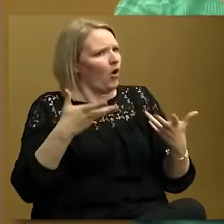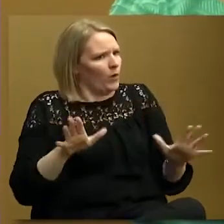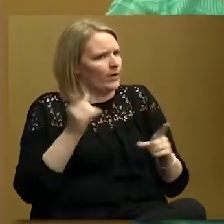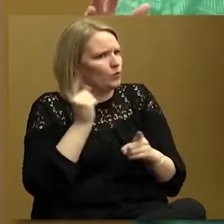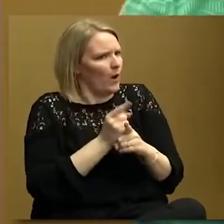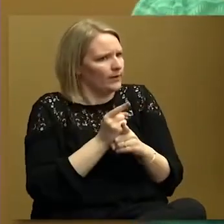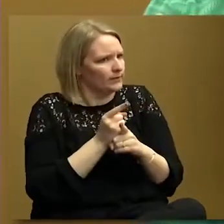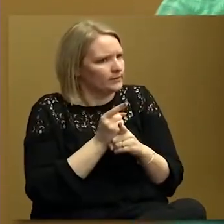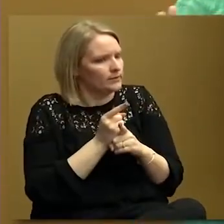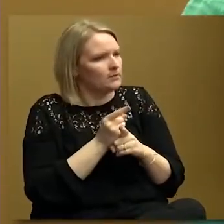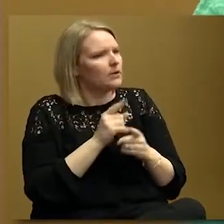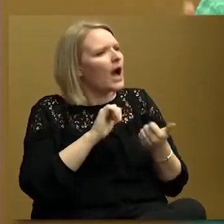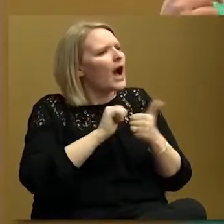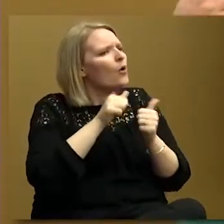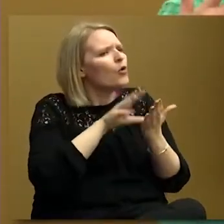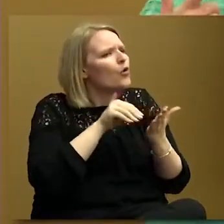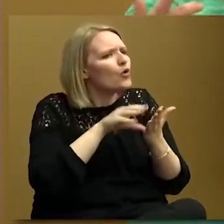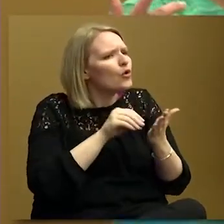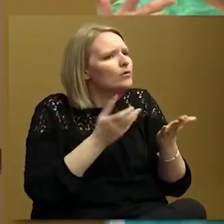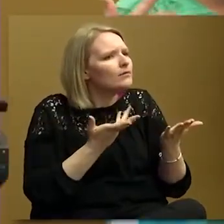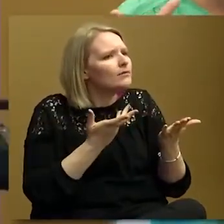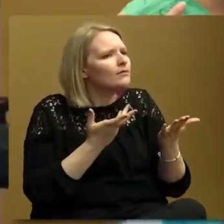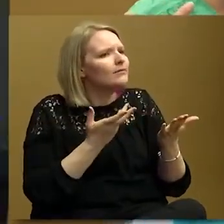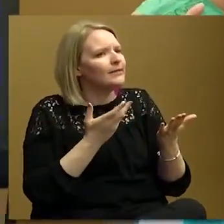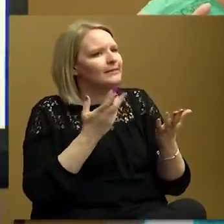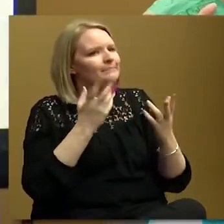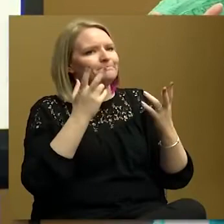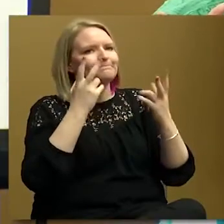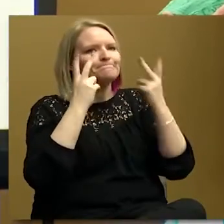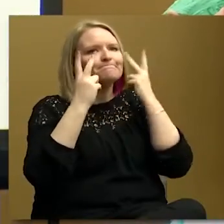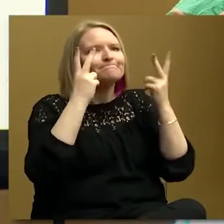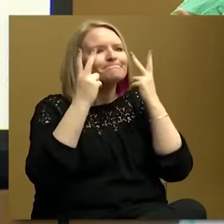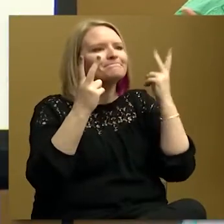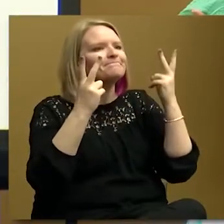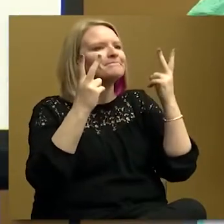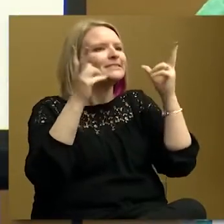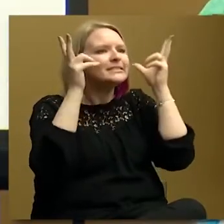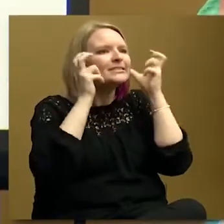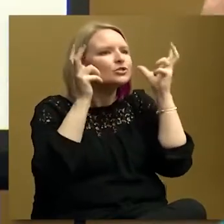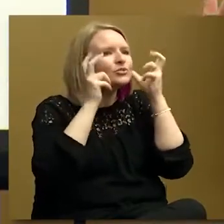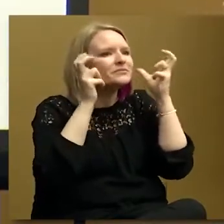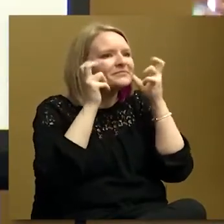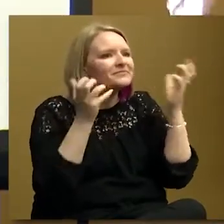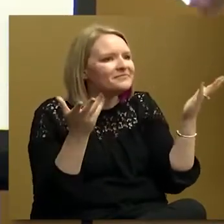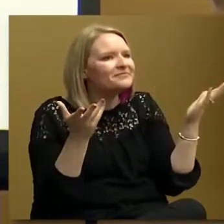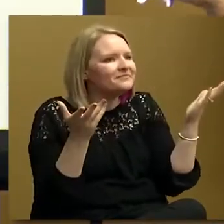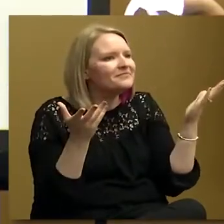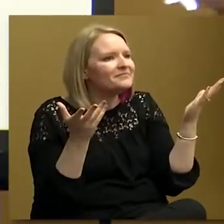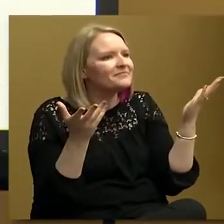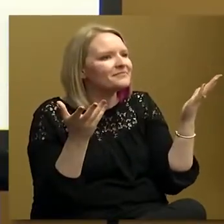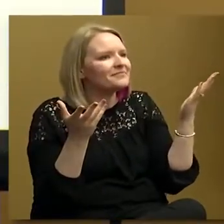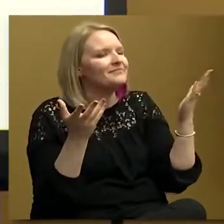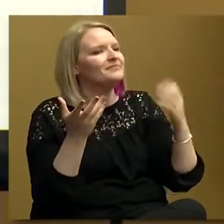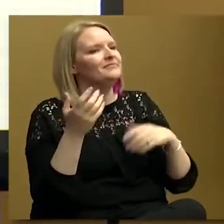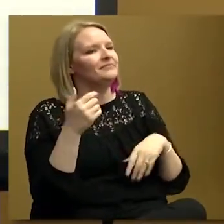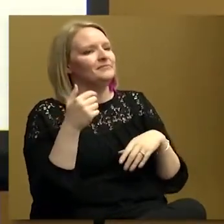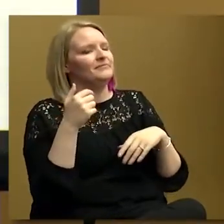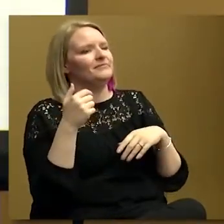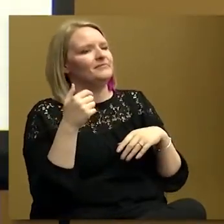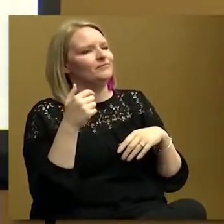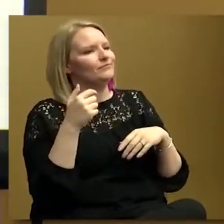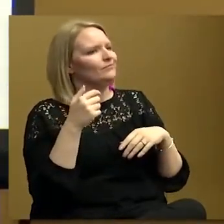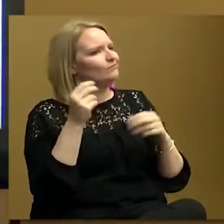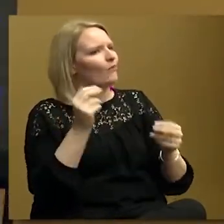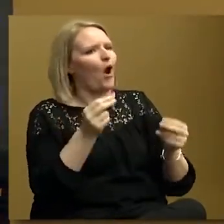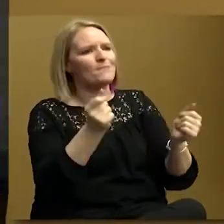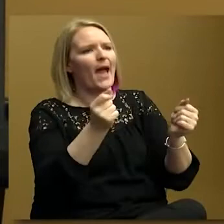right? And you learned all of this through your vision and your hearing. You know, we automatically